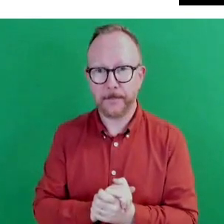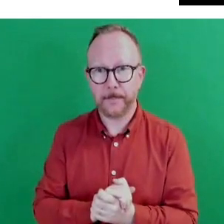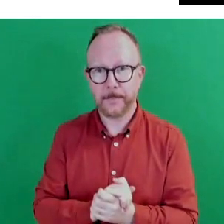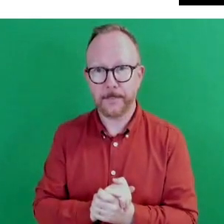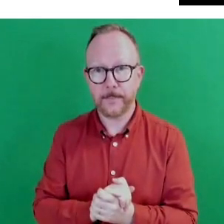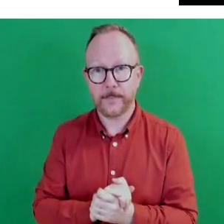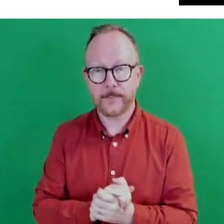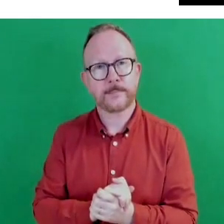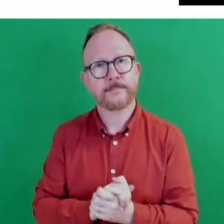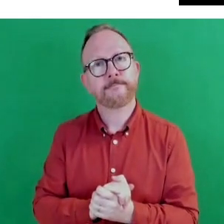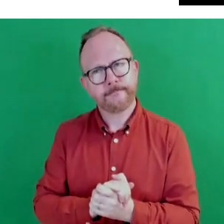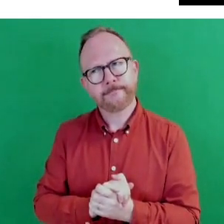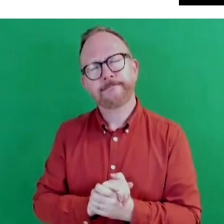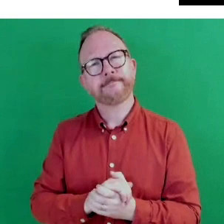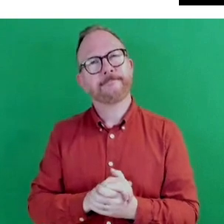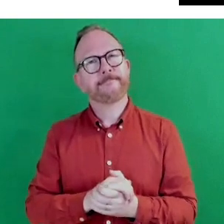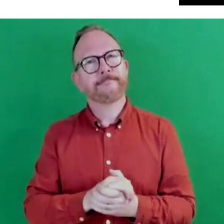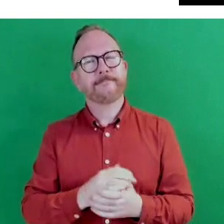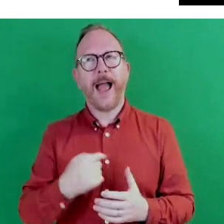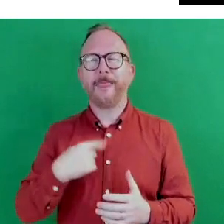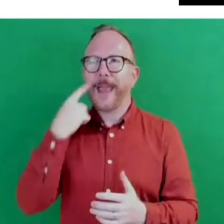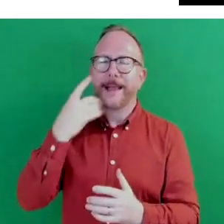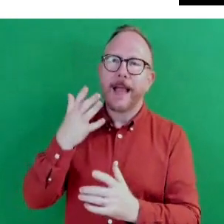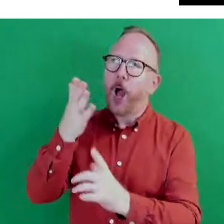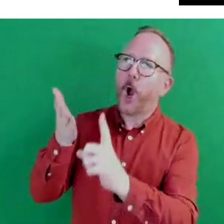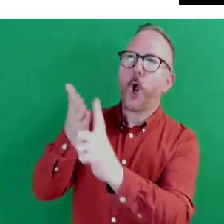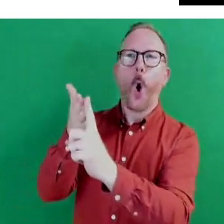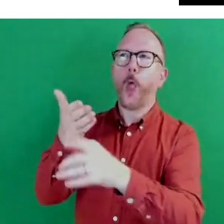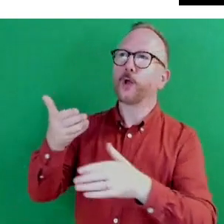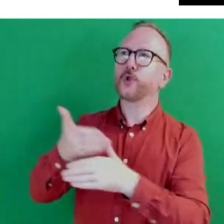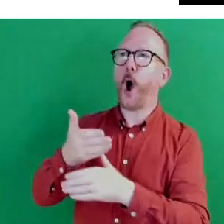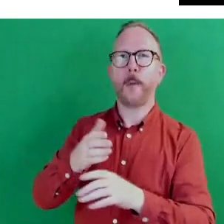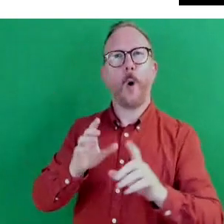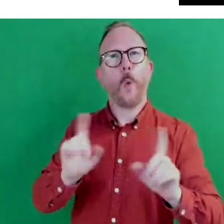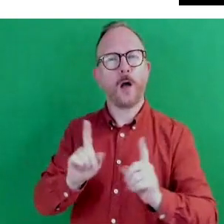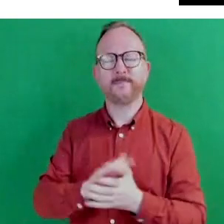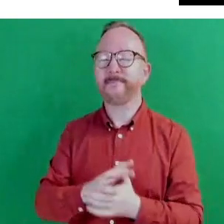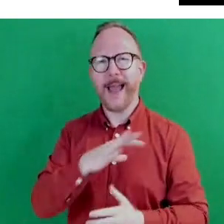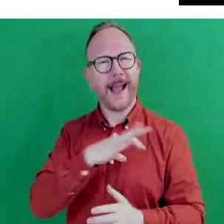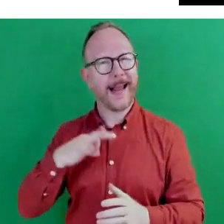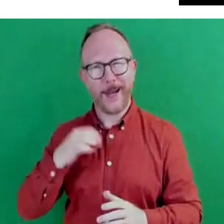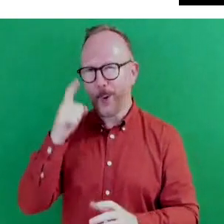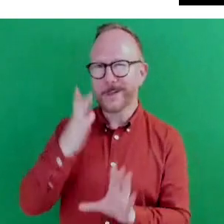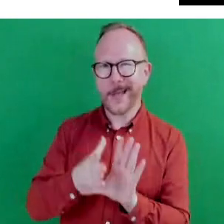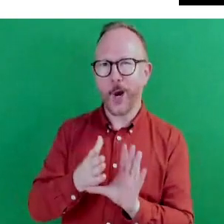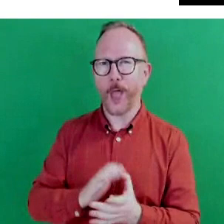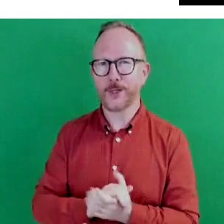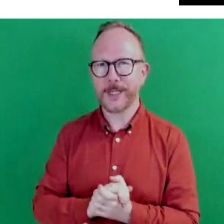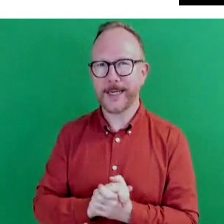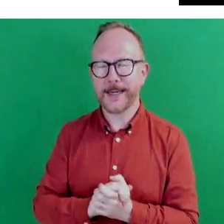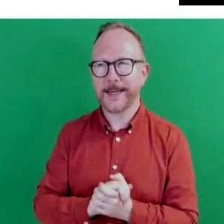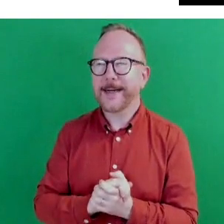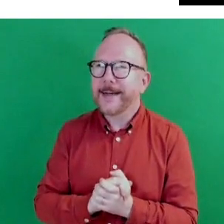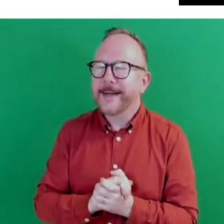I think that my end career goal would be to go into clinical psychology, and I think